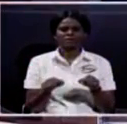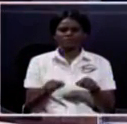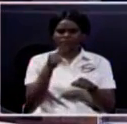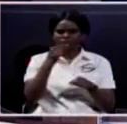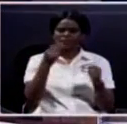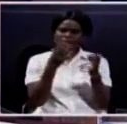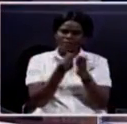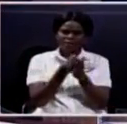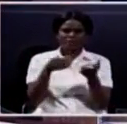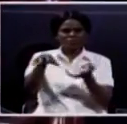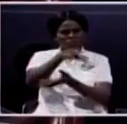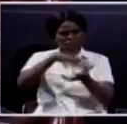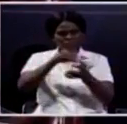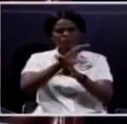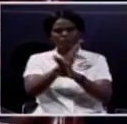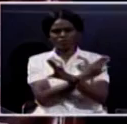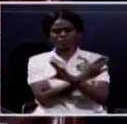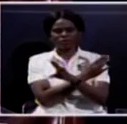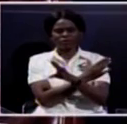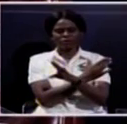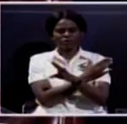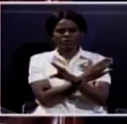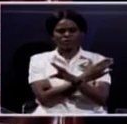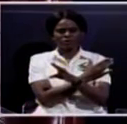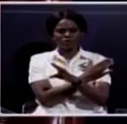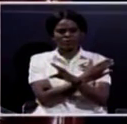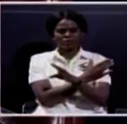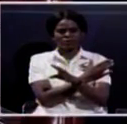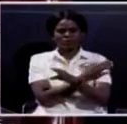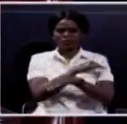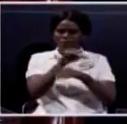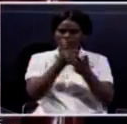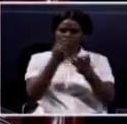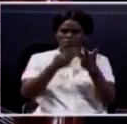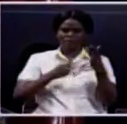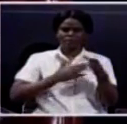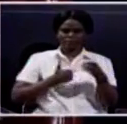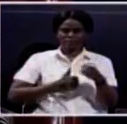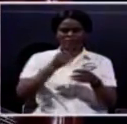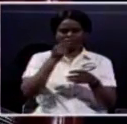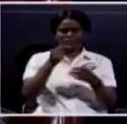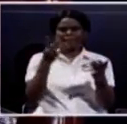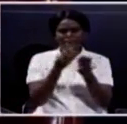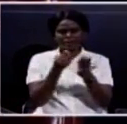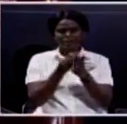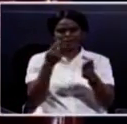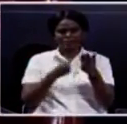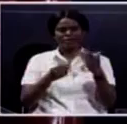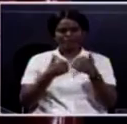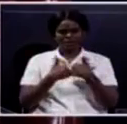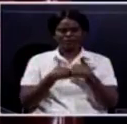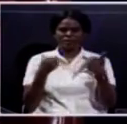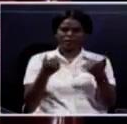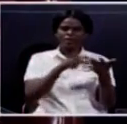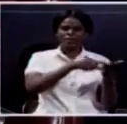money was being abused. I don't want to implicate my friends. All what I want to say is the amount of money that we are now charging